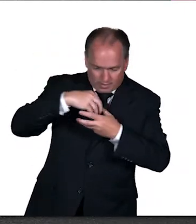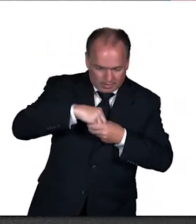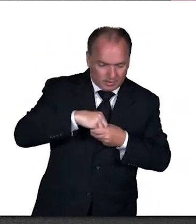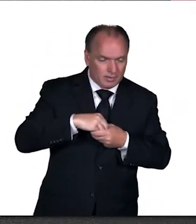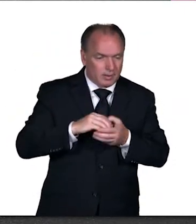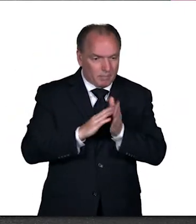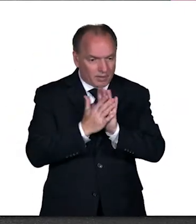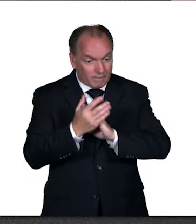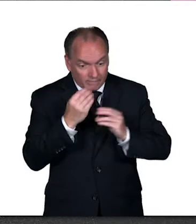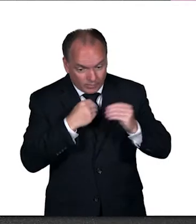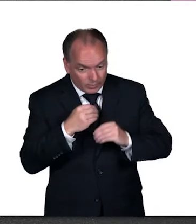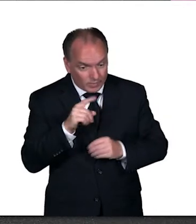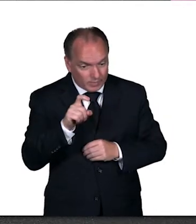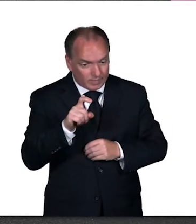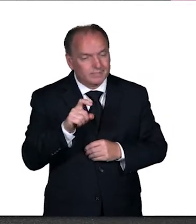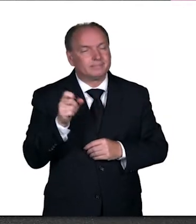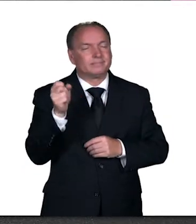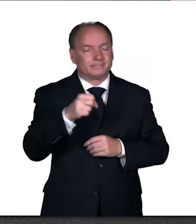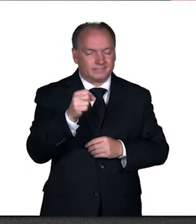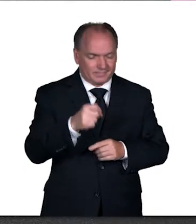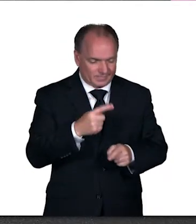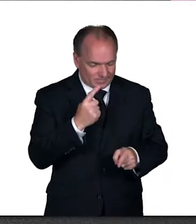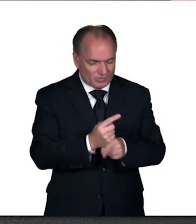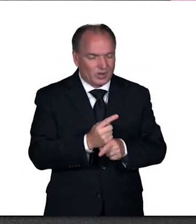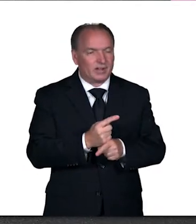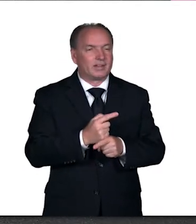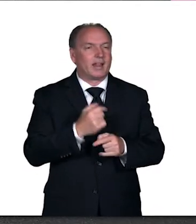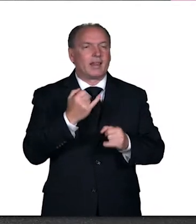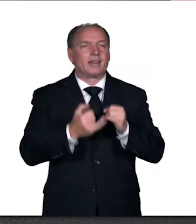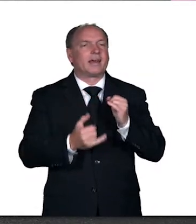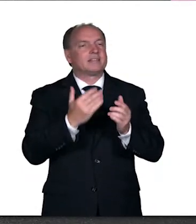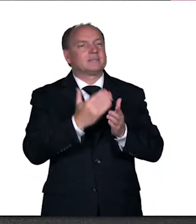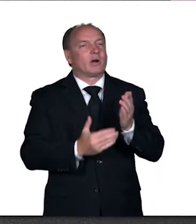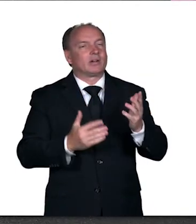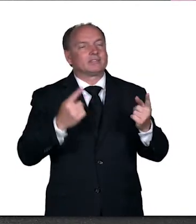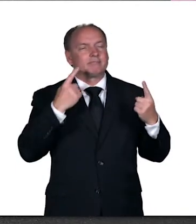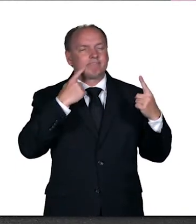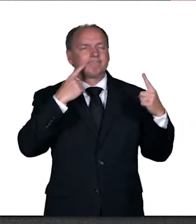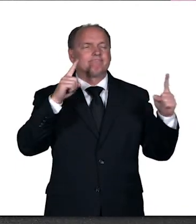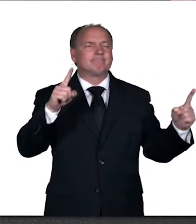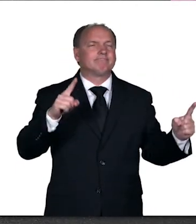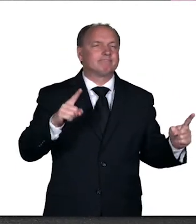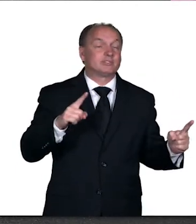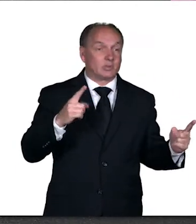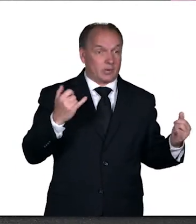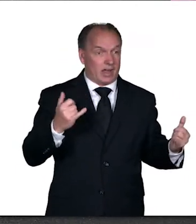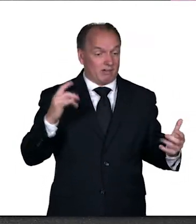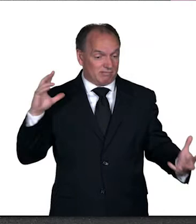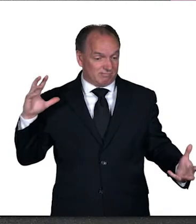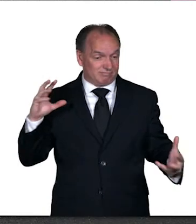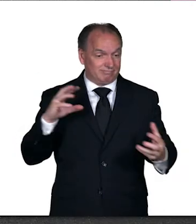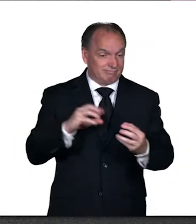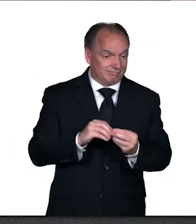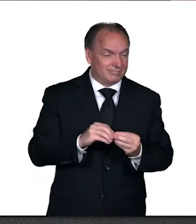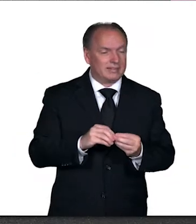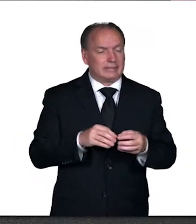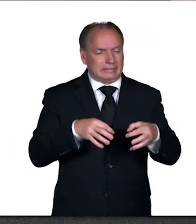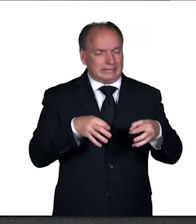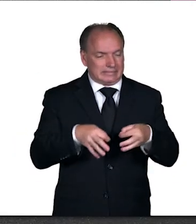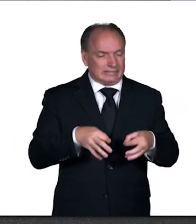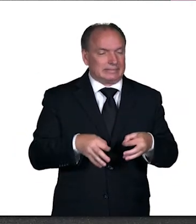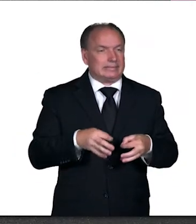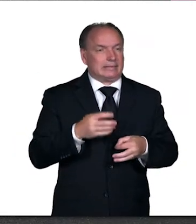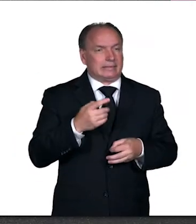were the last parts on our flower. So let's recap and let's take a better